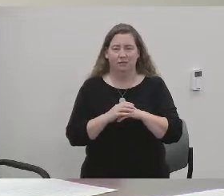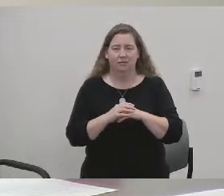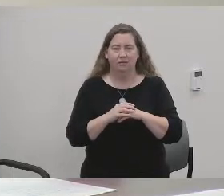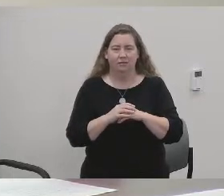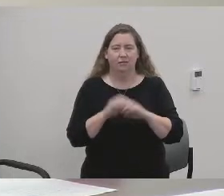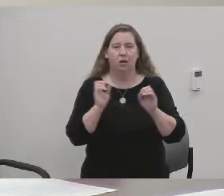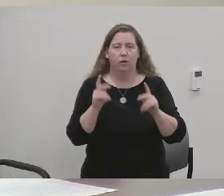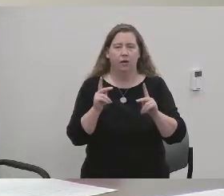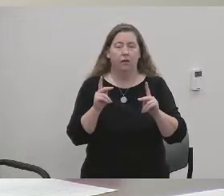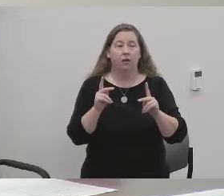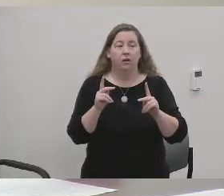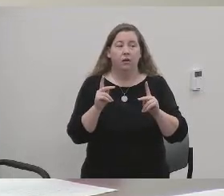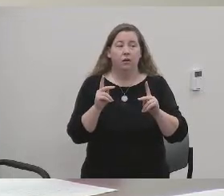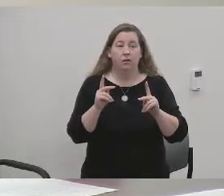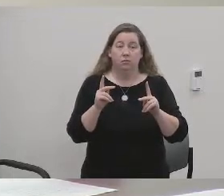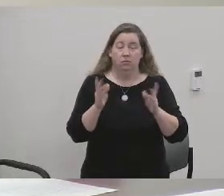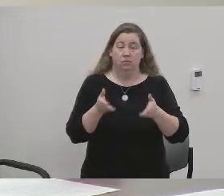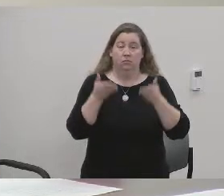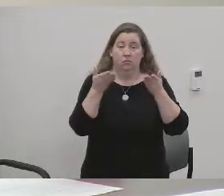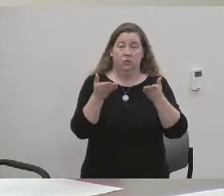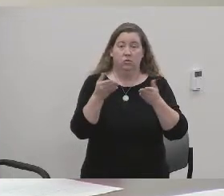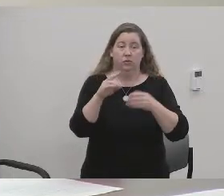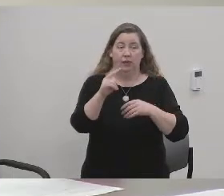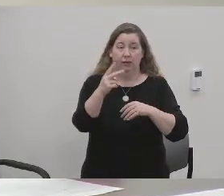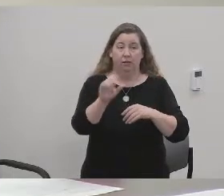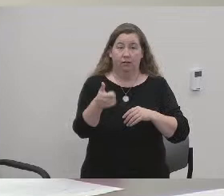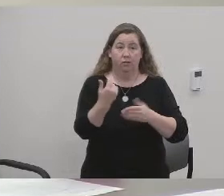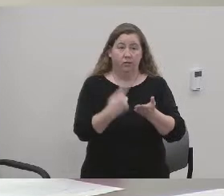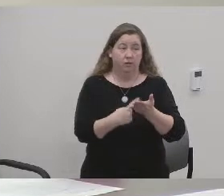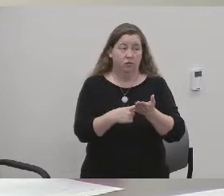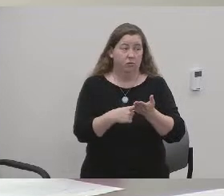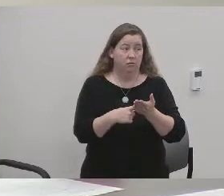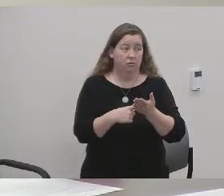We have a motion and a second. Any other discussion?